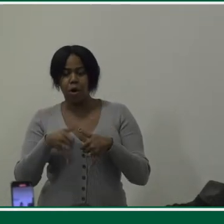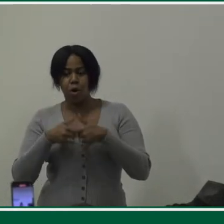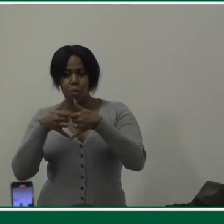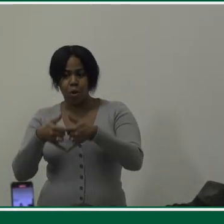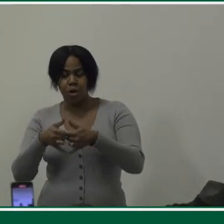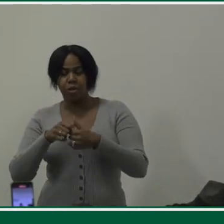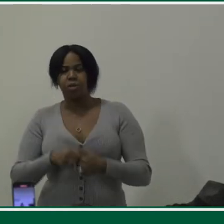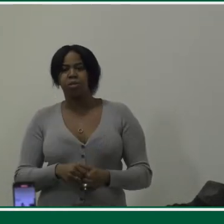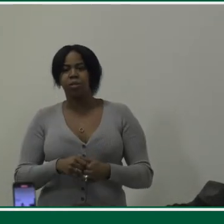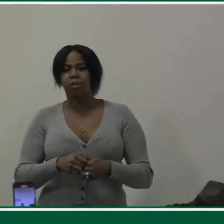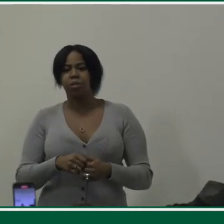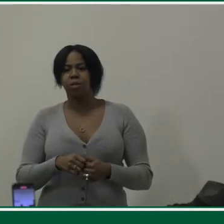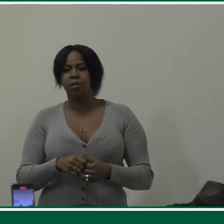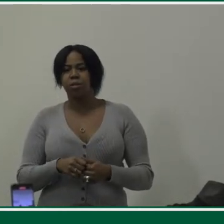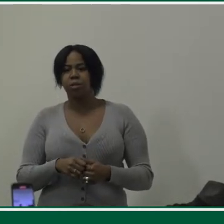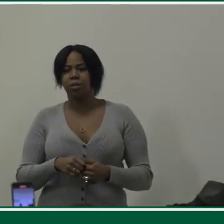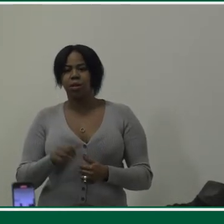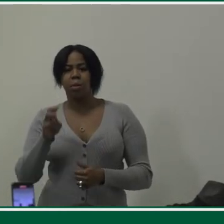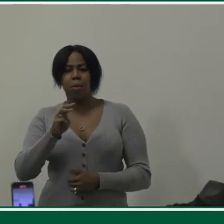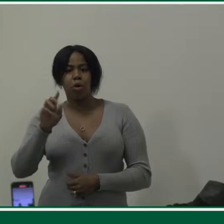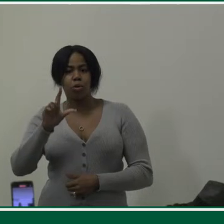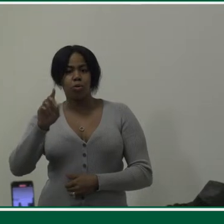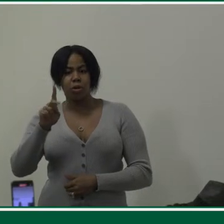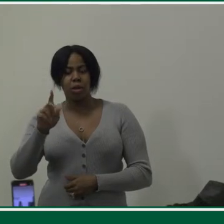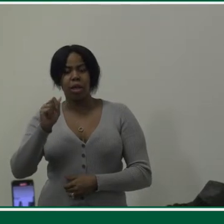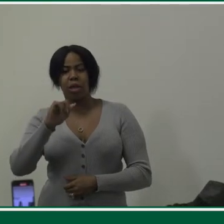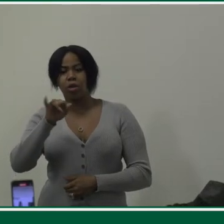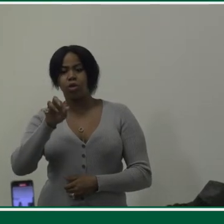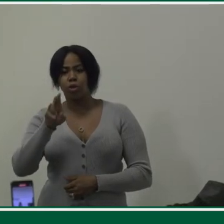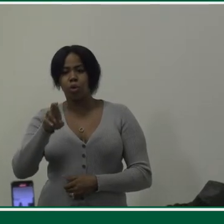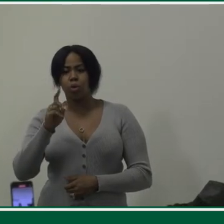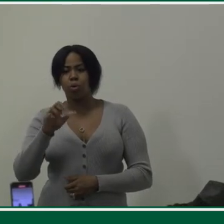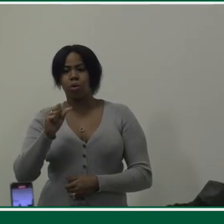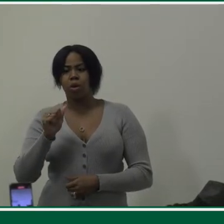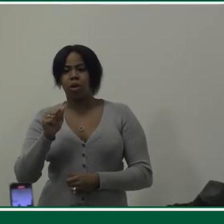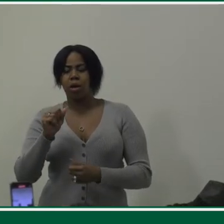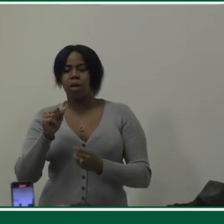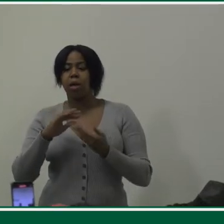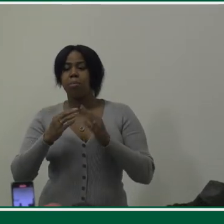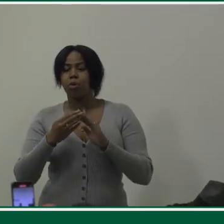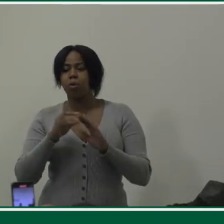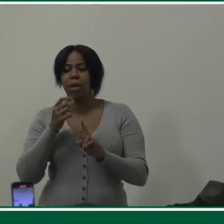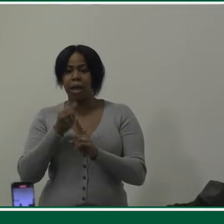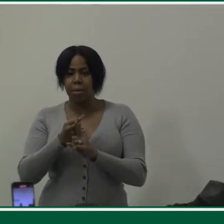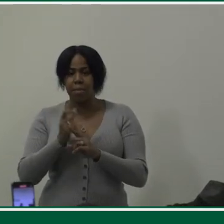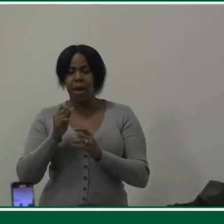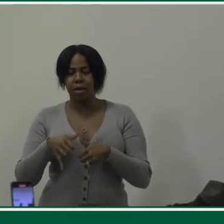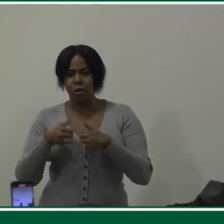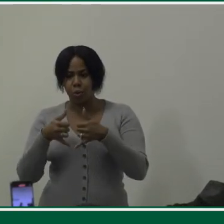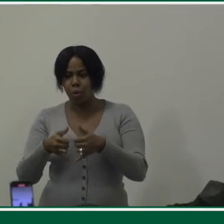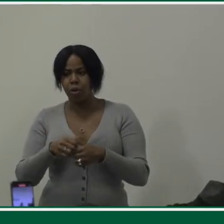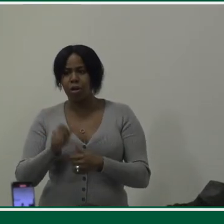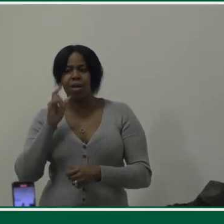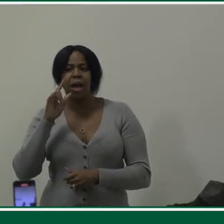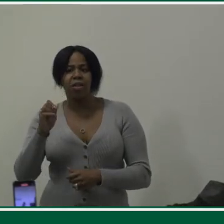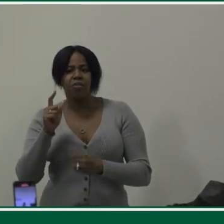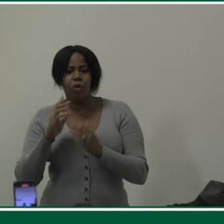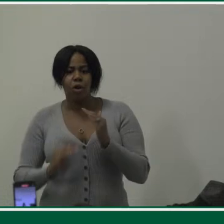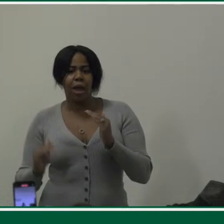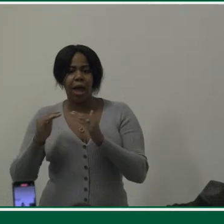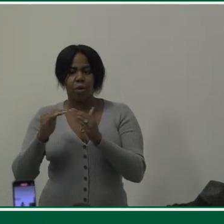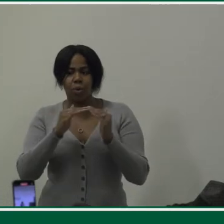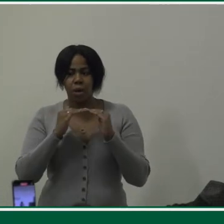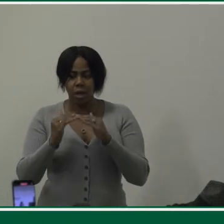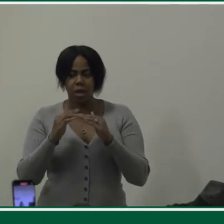Award, Martin Luther King Jr. Community Impact Award, the California FEC